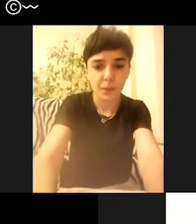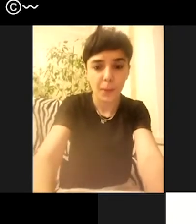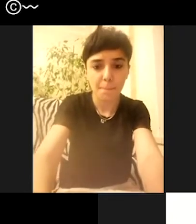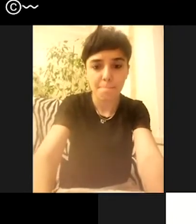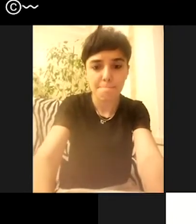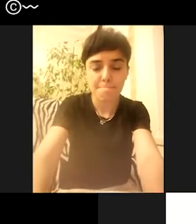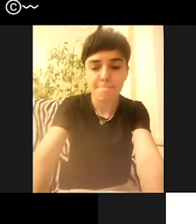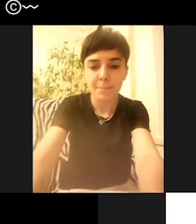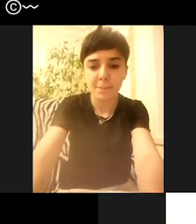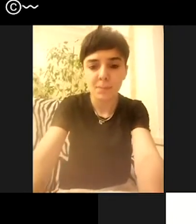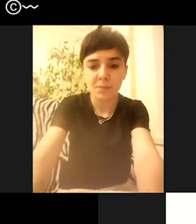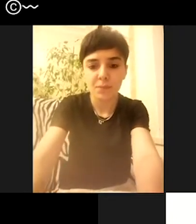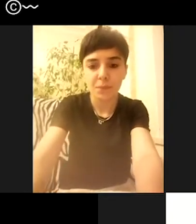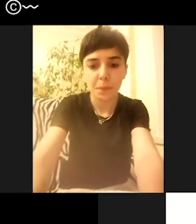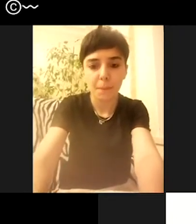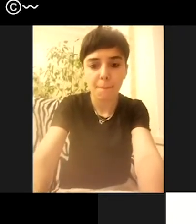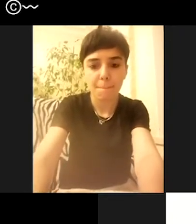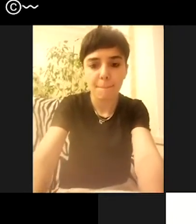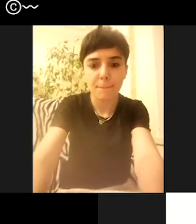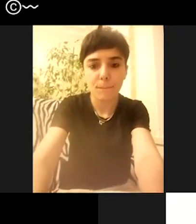message for that protest